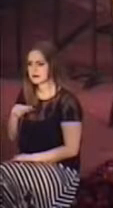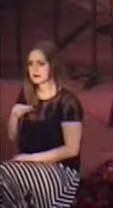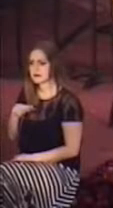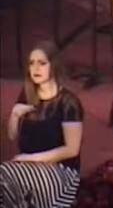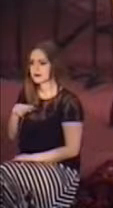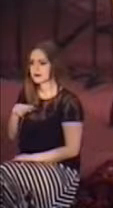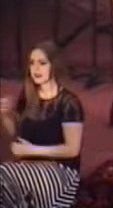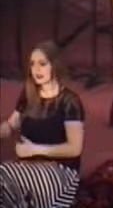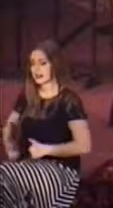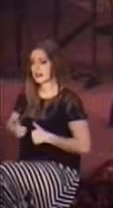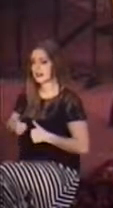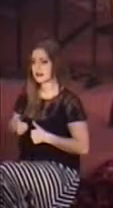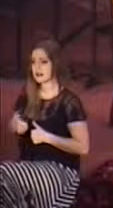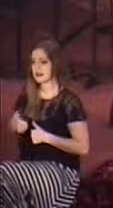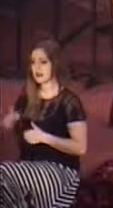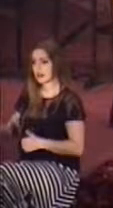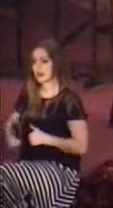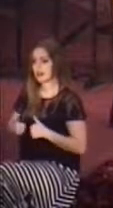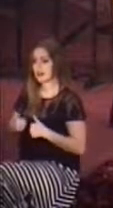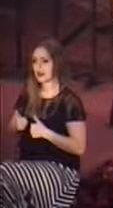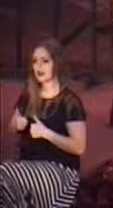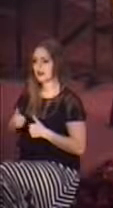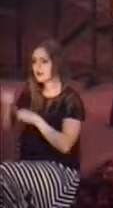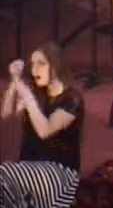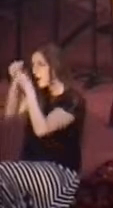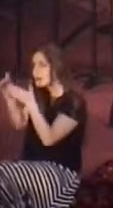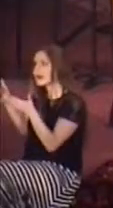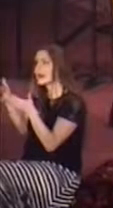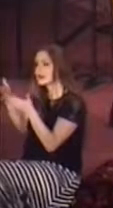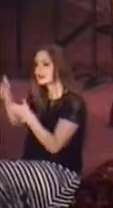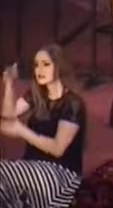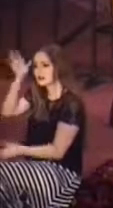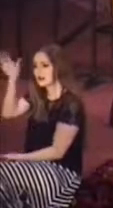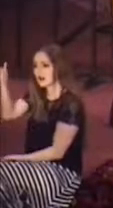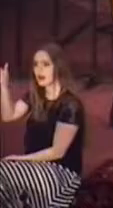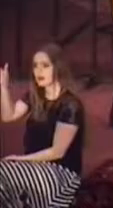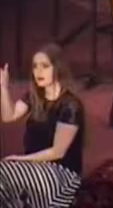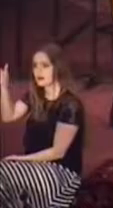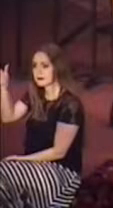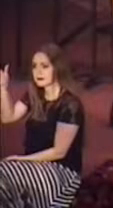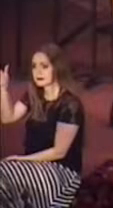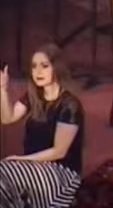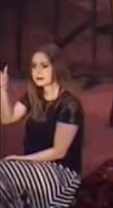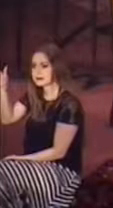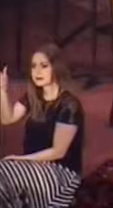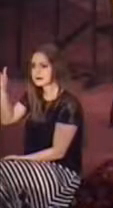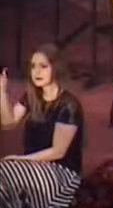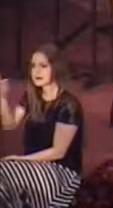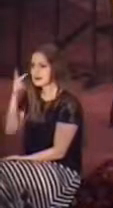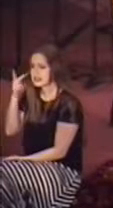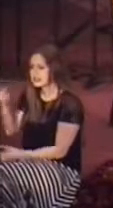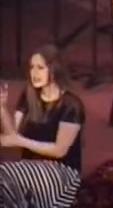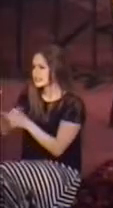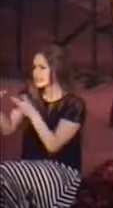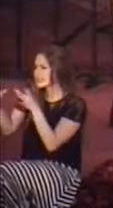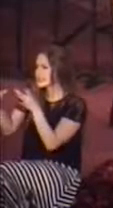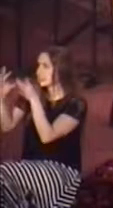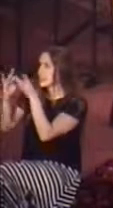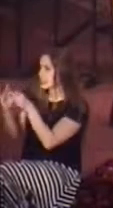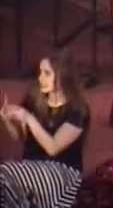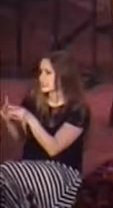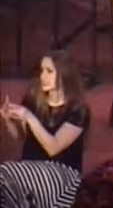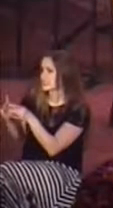And he lived as we should have lived, obedient to the Father. When you read through John's gospel over and over again, you just see this connection, how he so